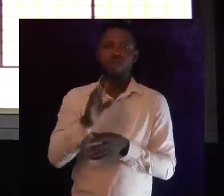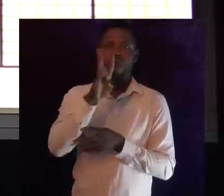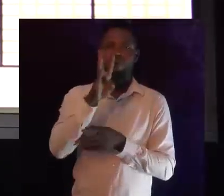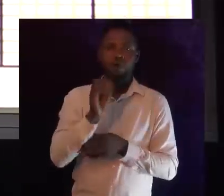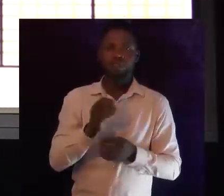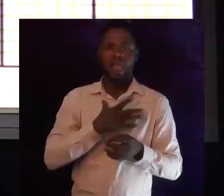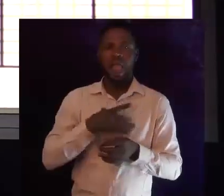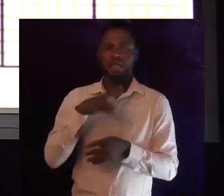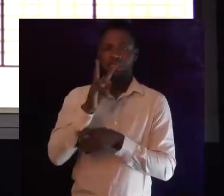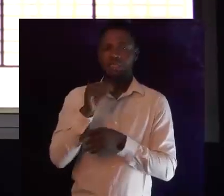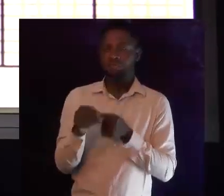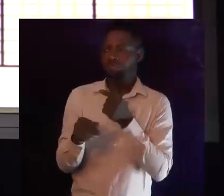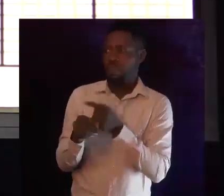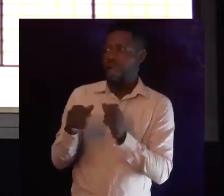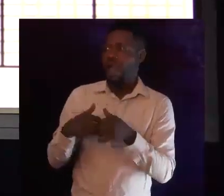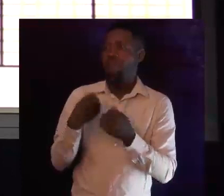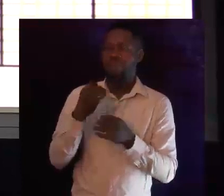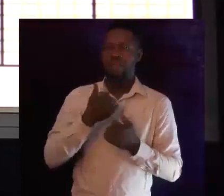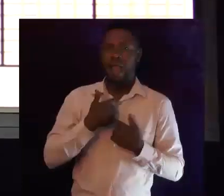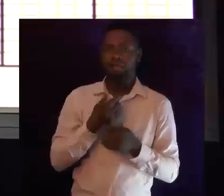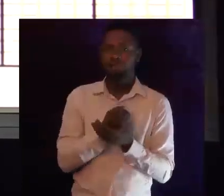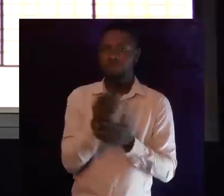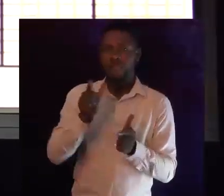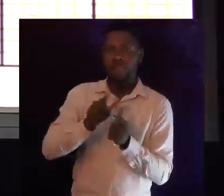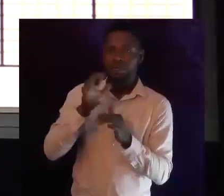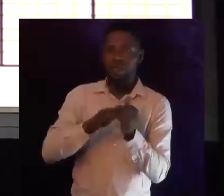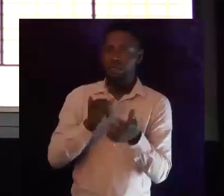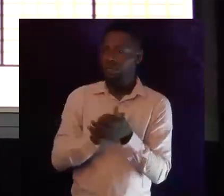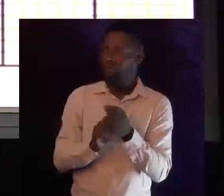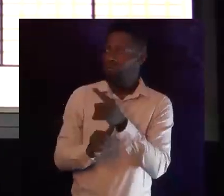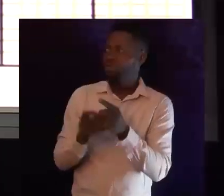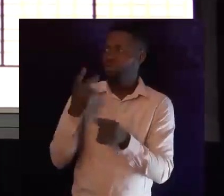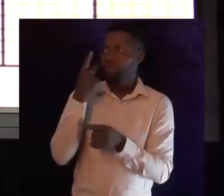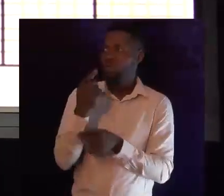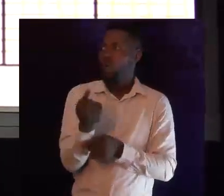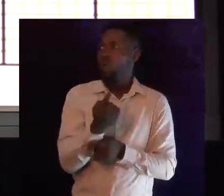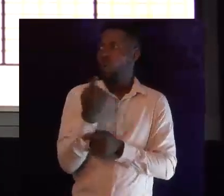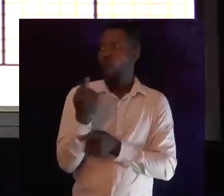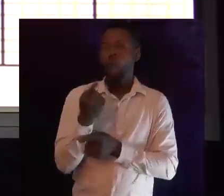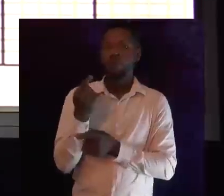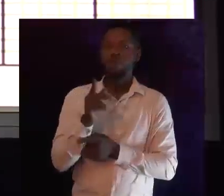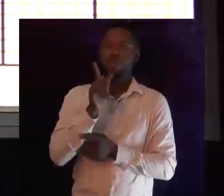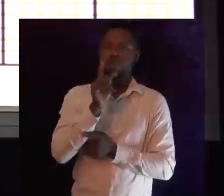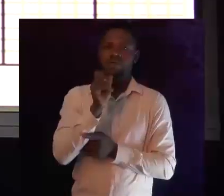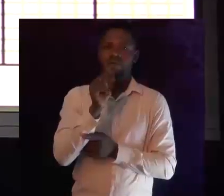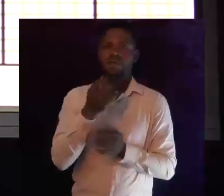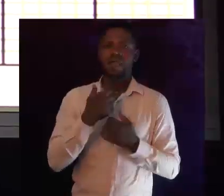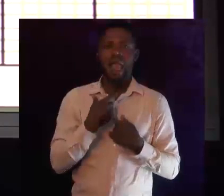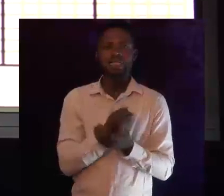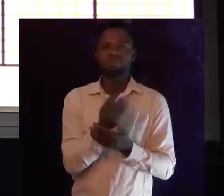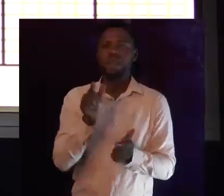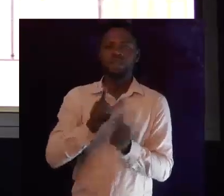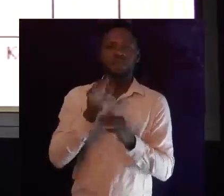and 60. That should be here. How many are spent less than that? You trace it, and you discover that only Ken has spent less